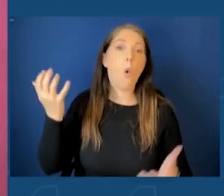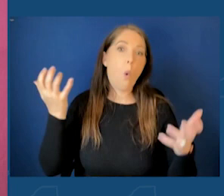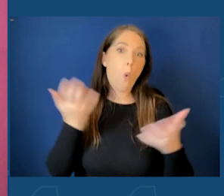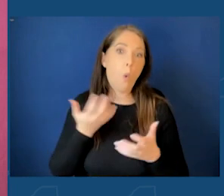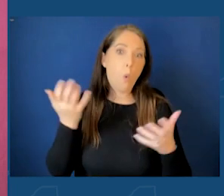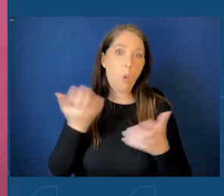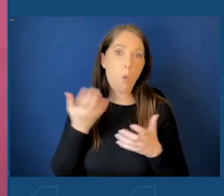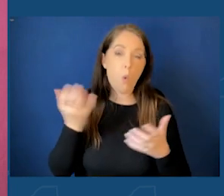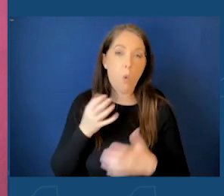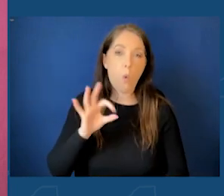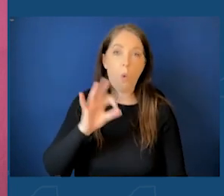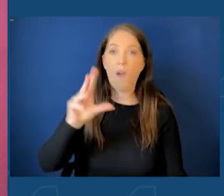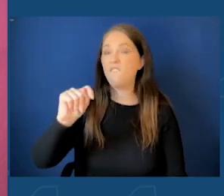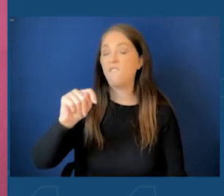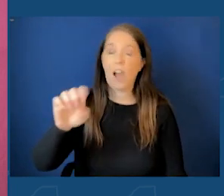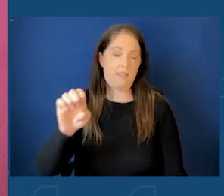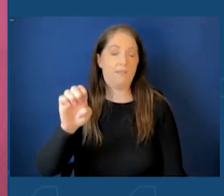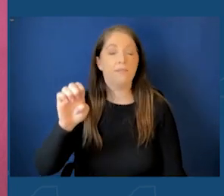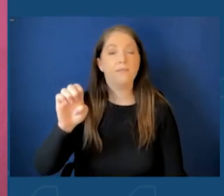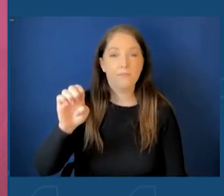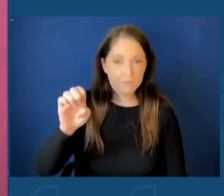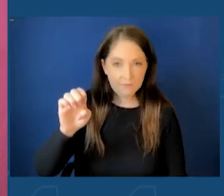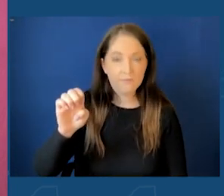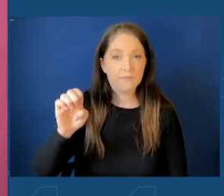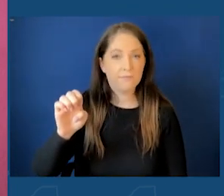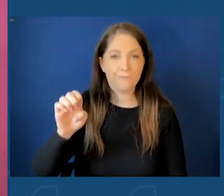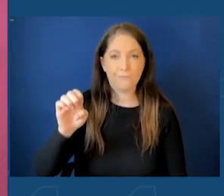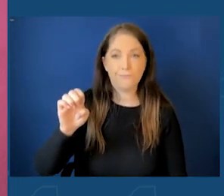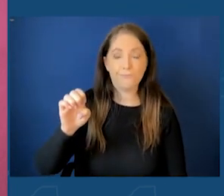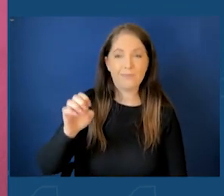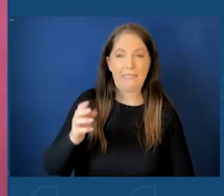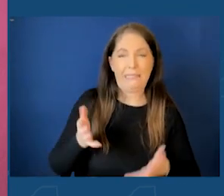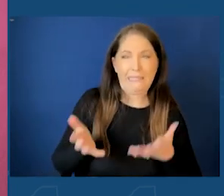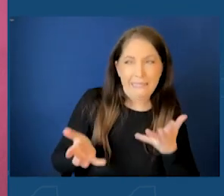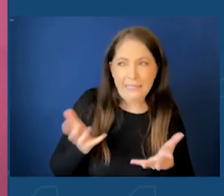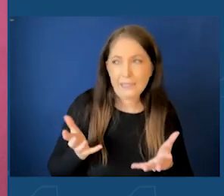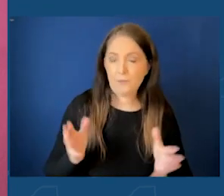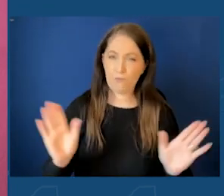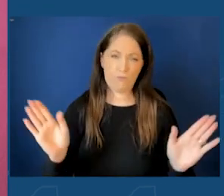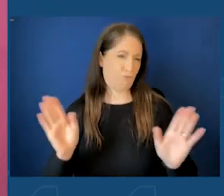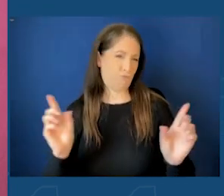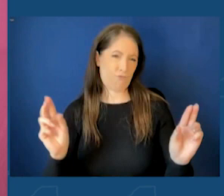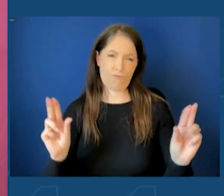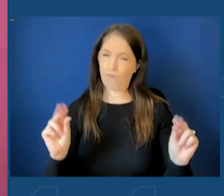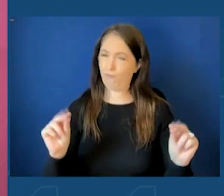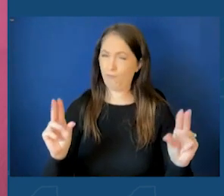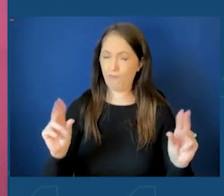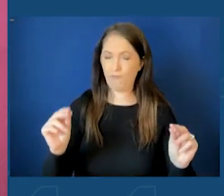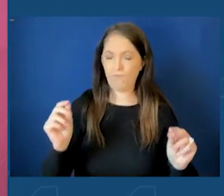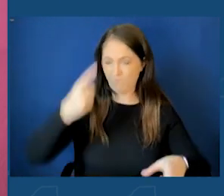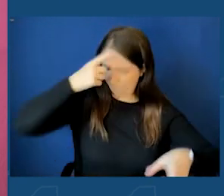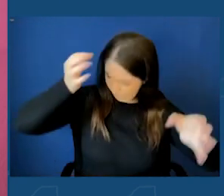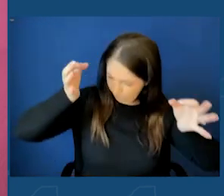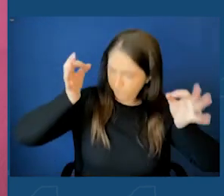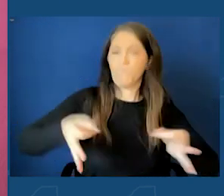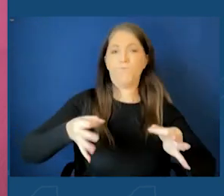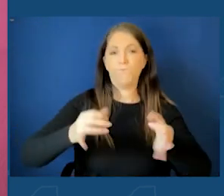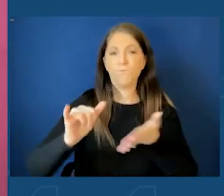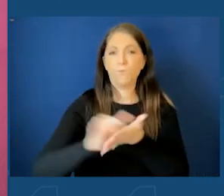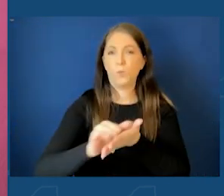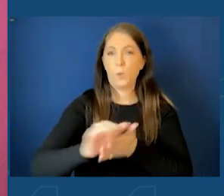accompli. It was without any reservation or hesitation that we should be in New York. But we had to do